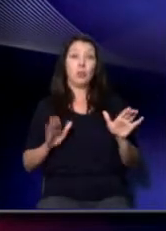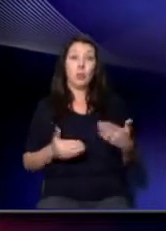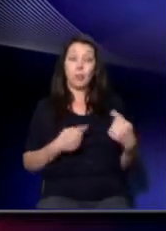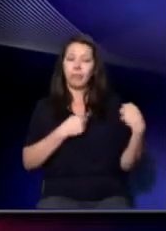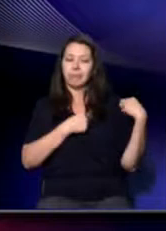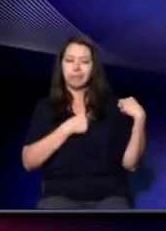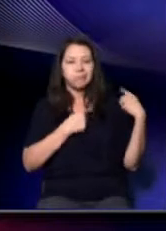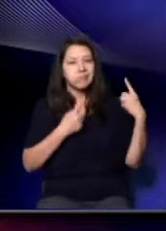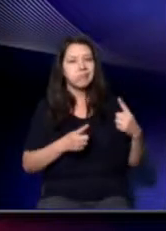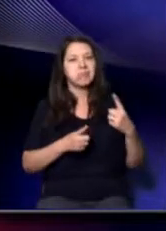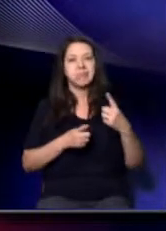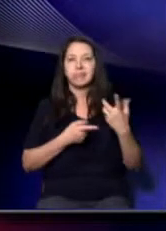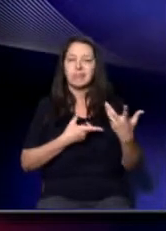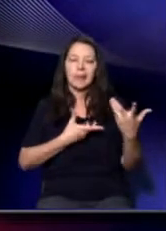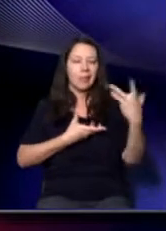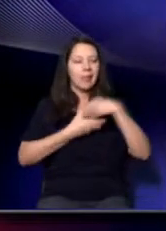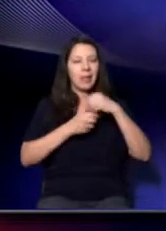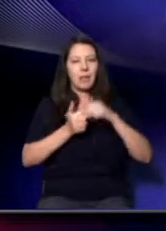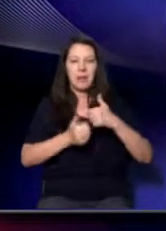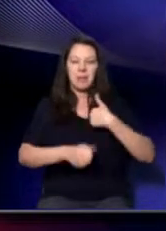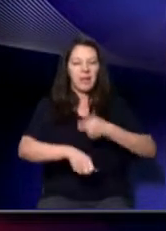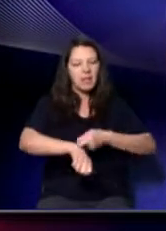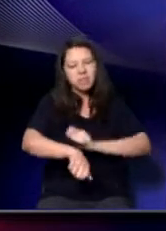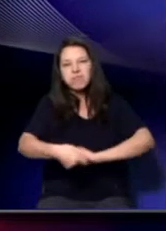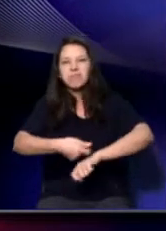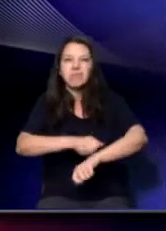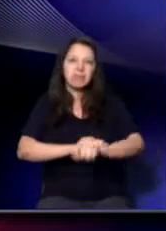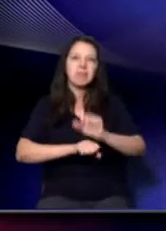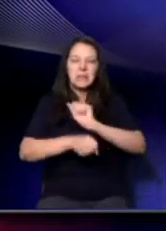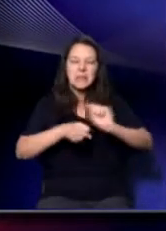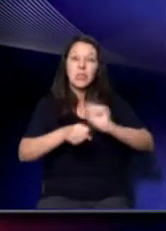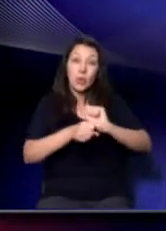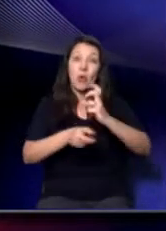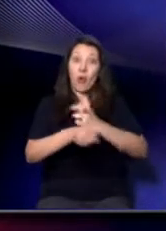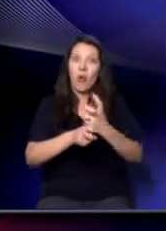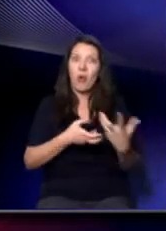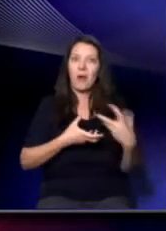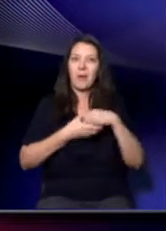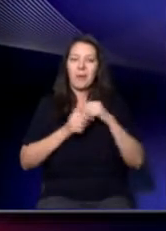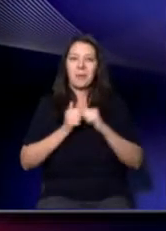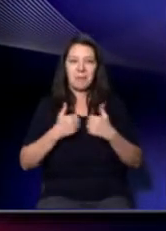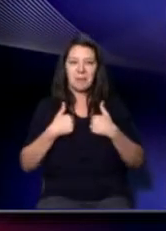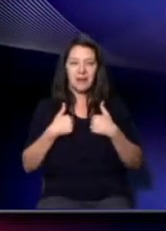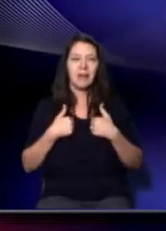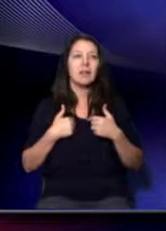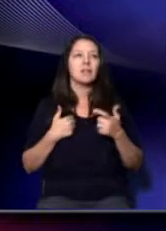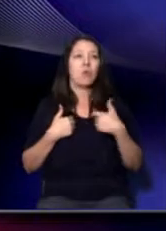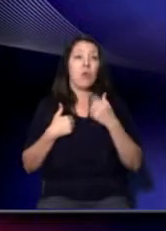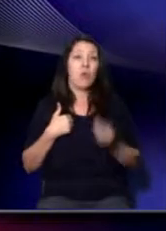their sleeves and been working very hard. So this list,